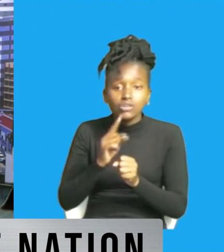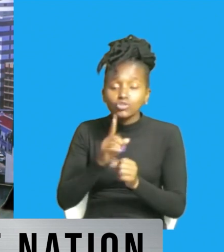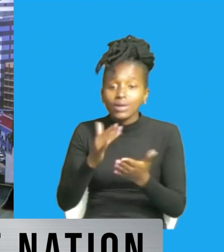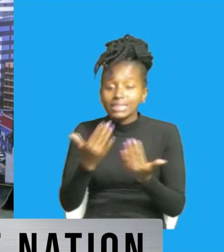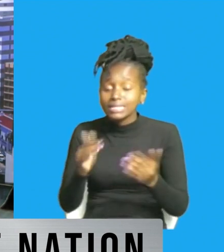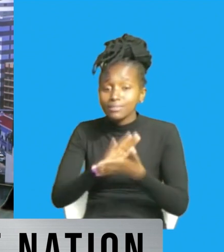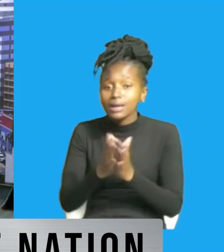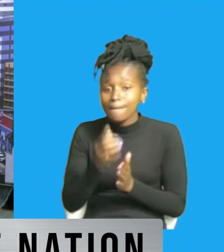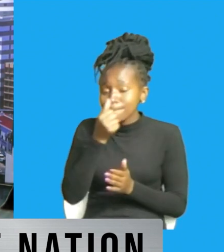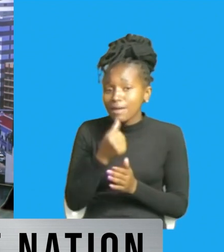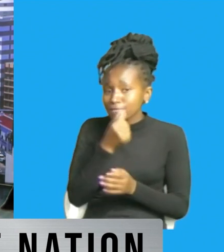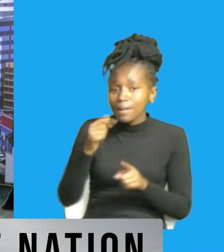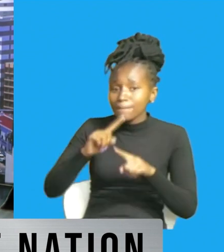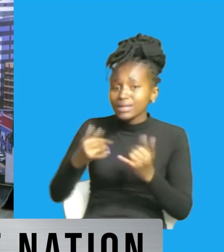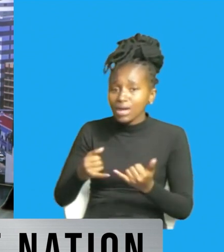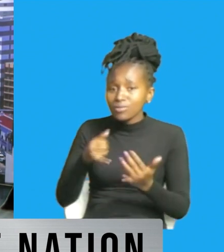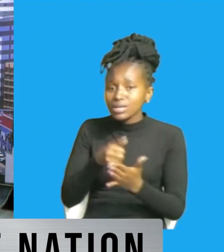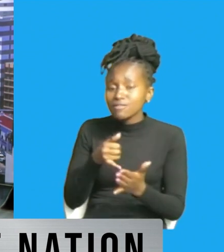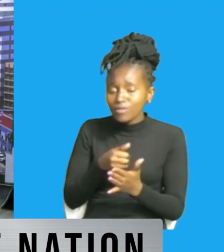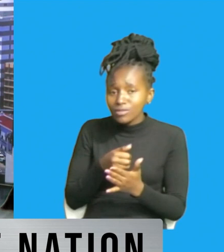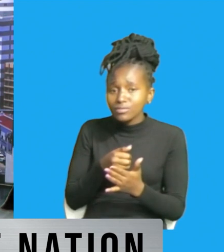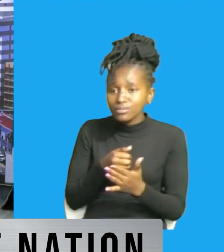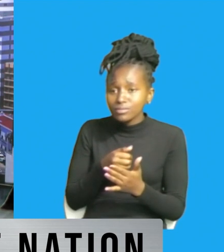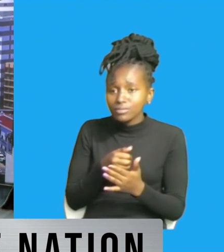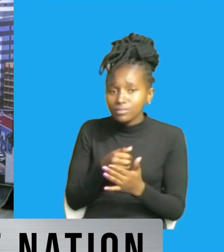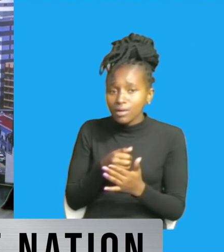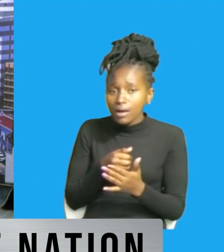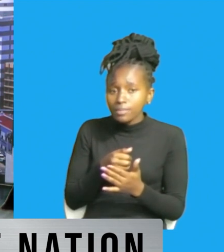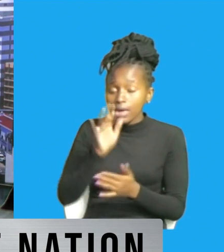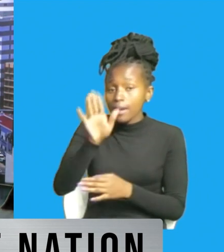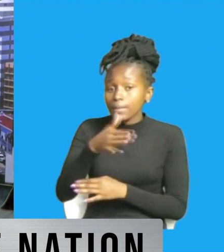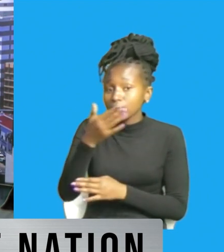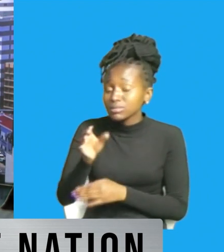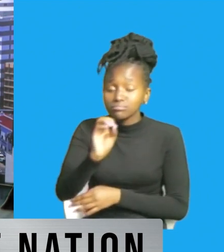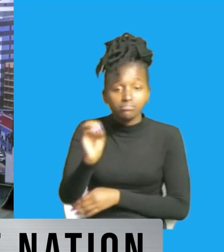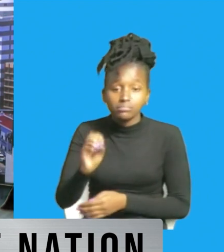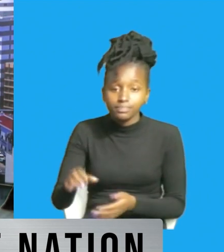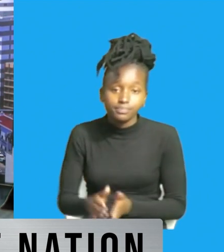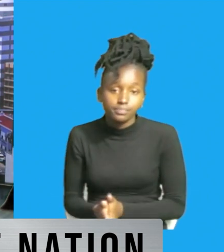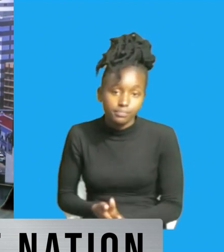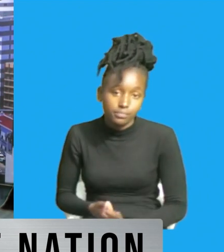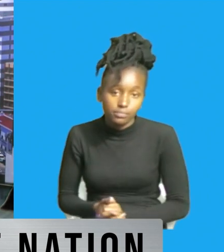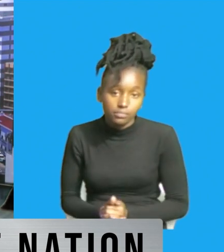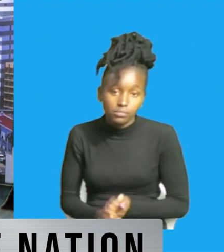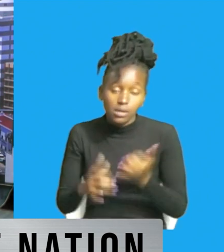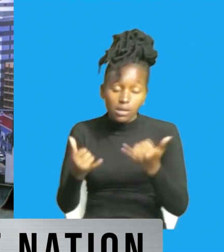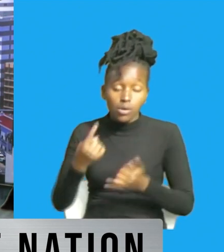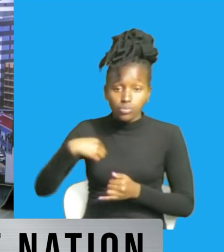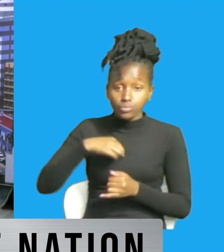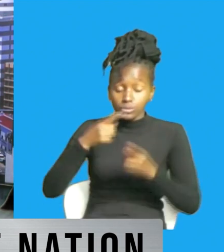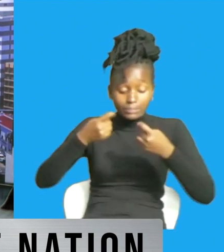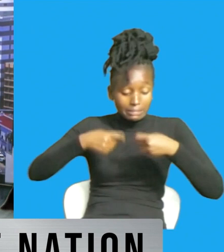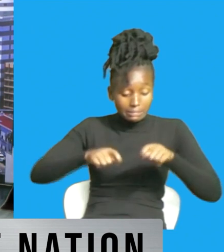That is one of the proposals that we have had in that bill. And we are really very much up in arms against that